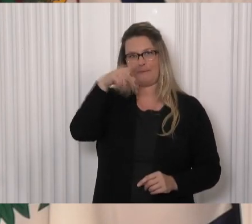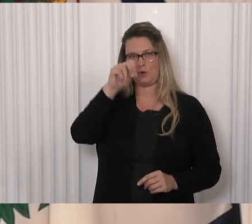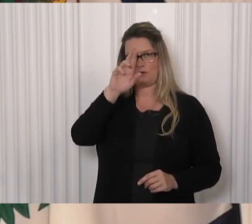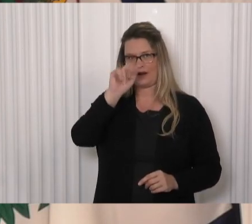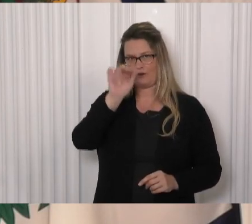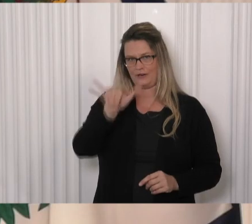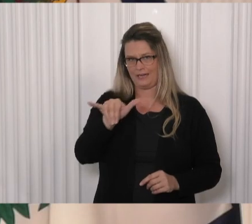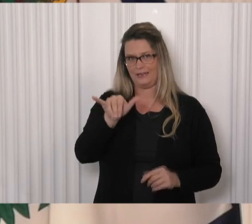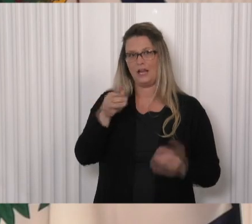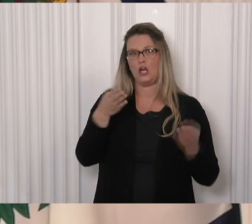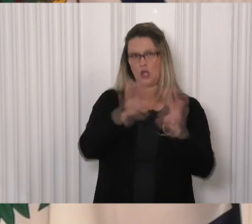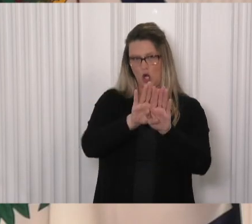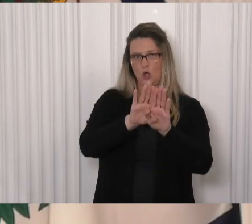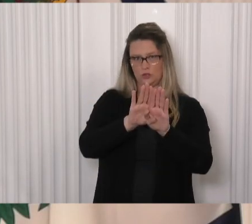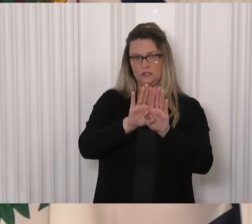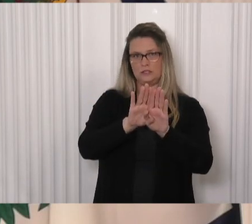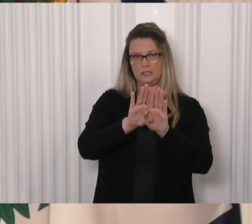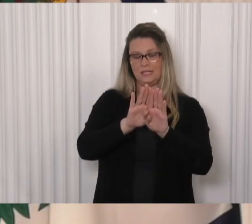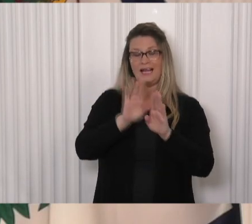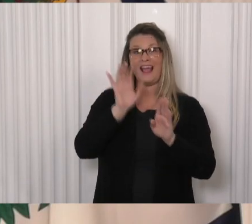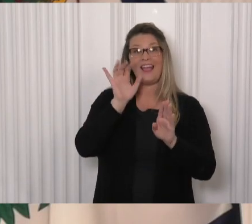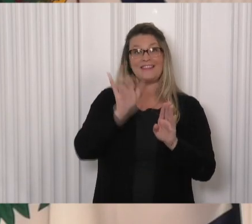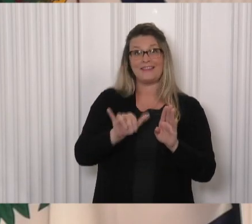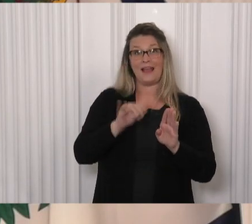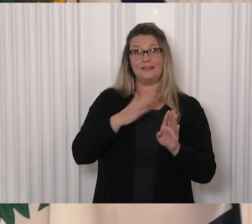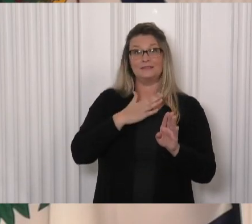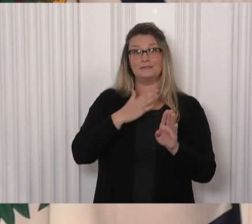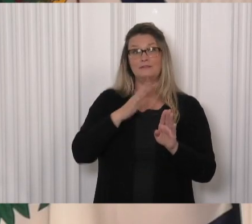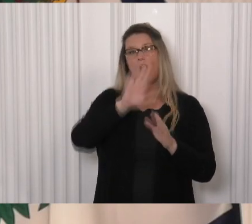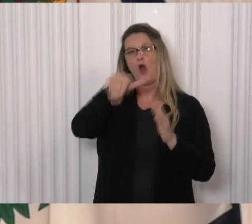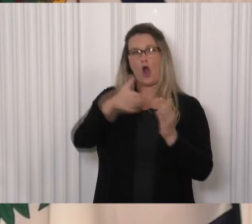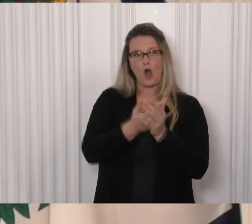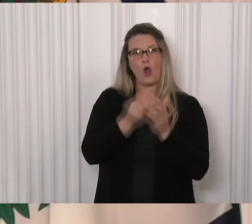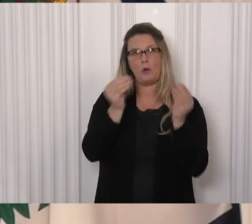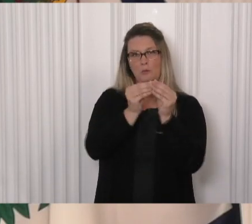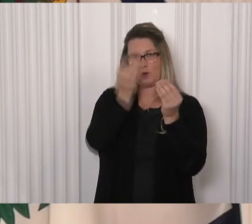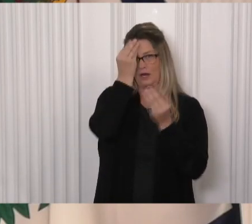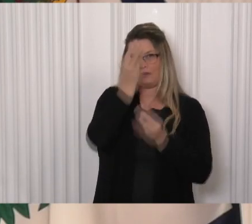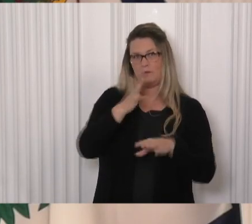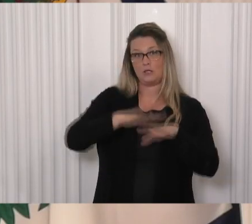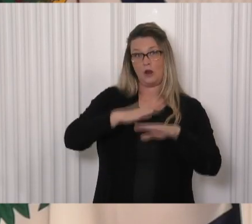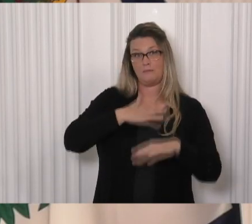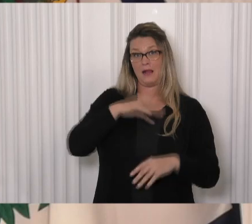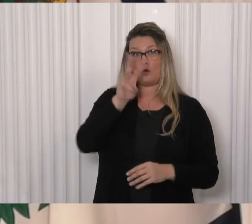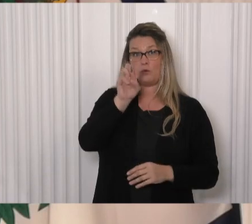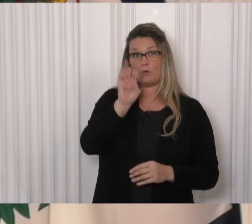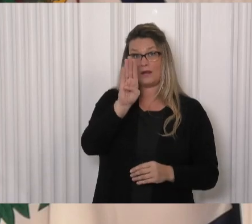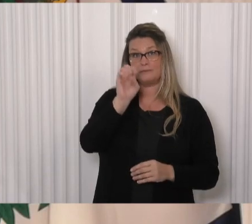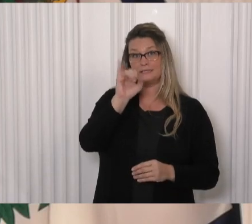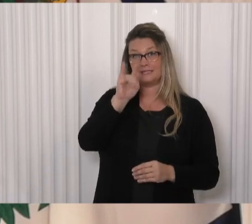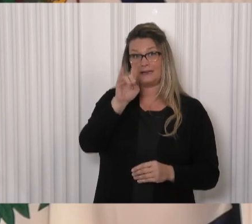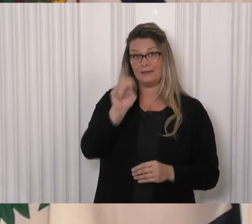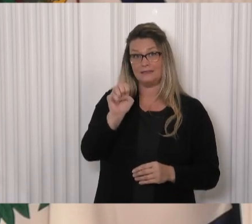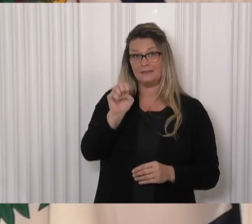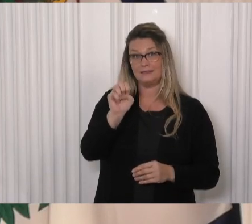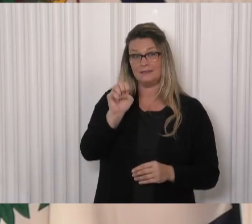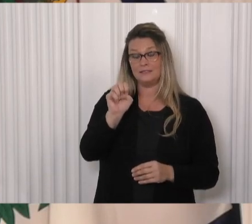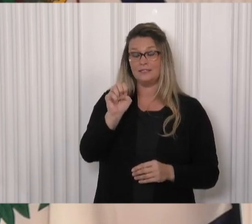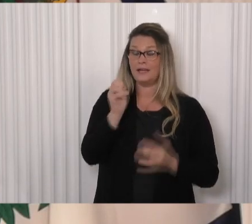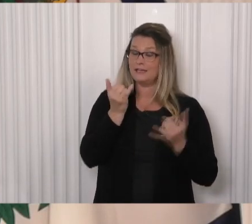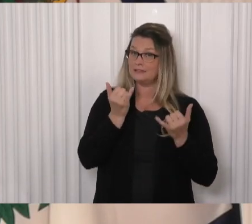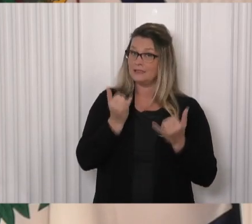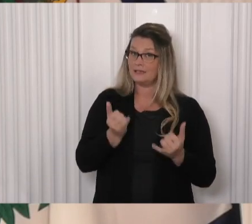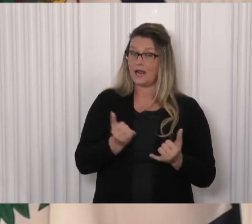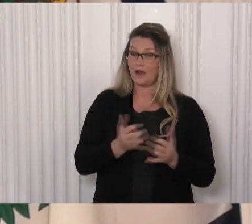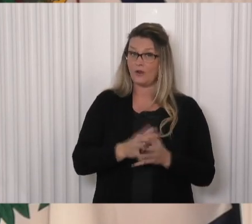an executive order that all the details are on my website. Now, let me just say